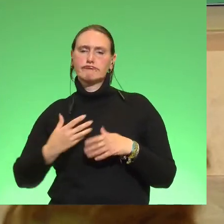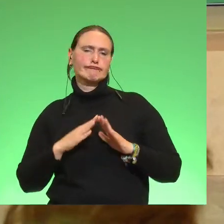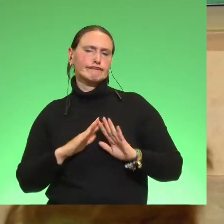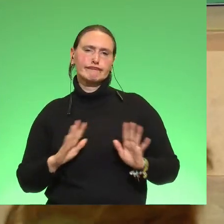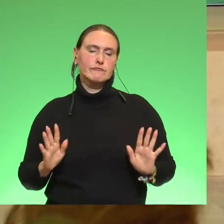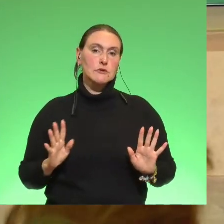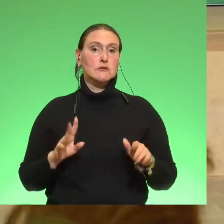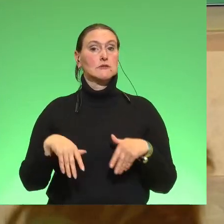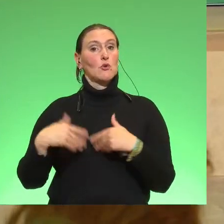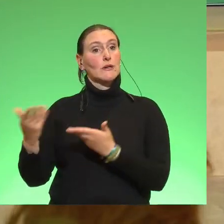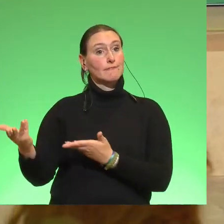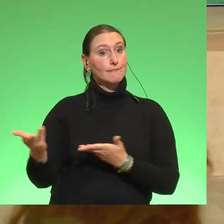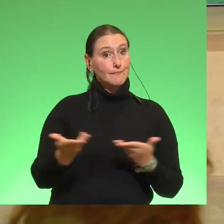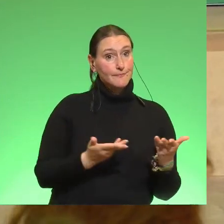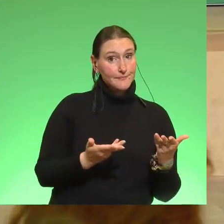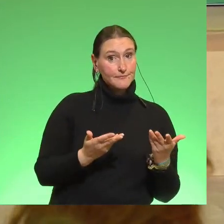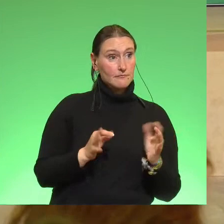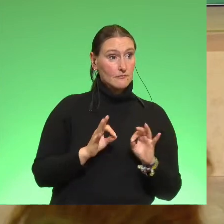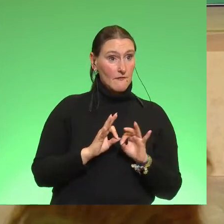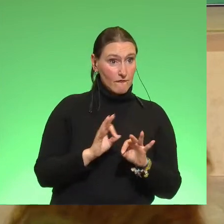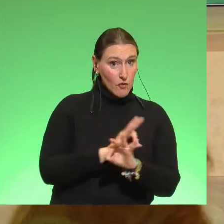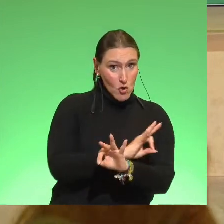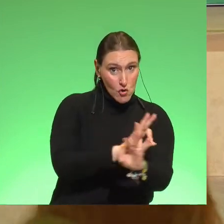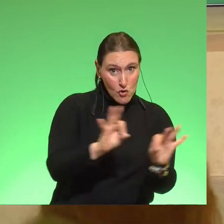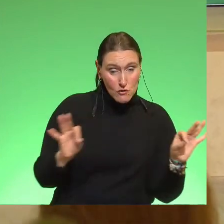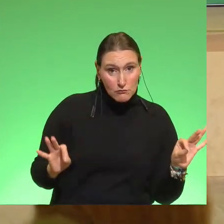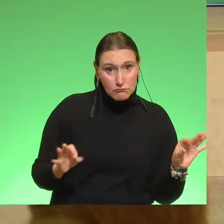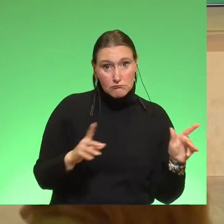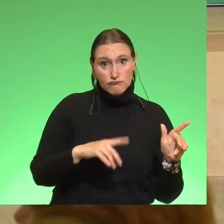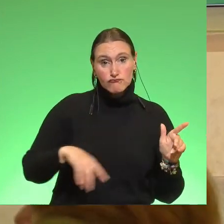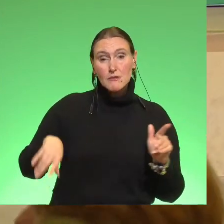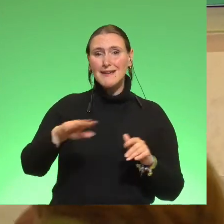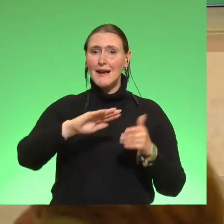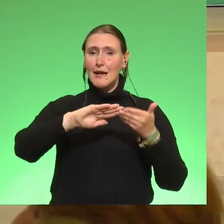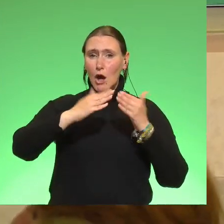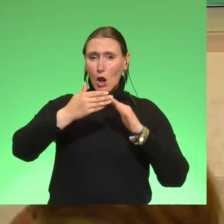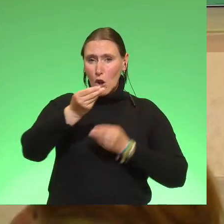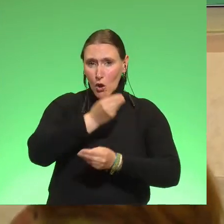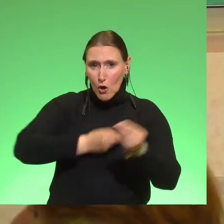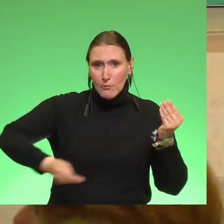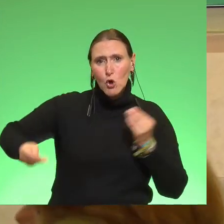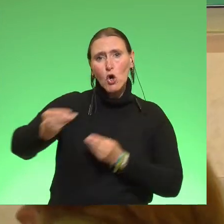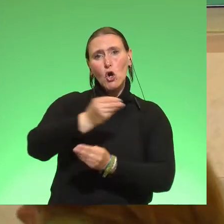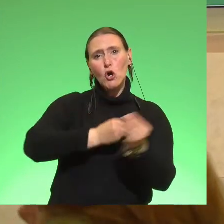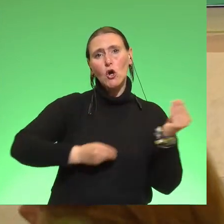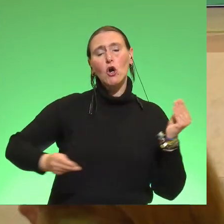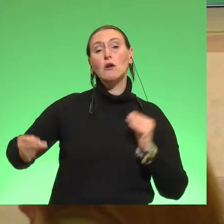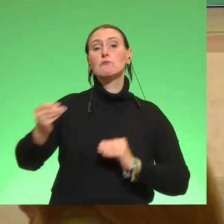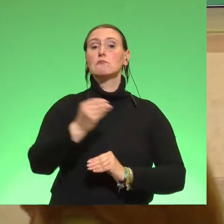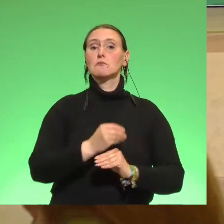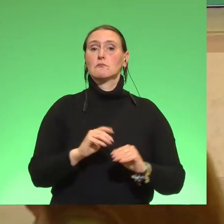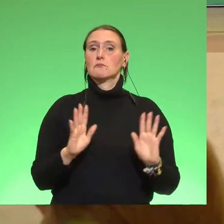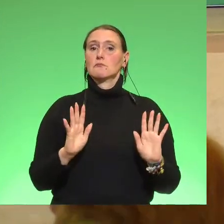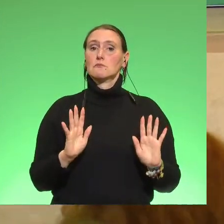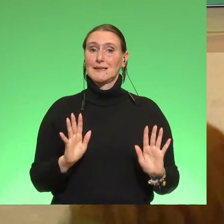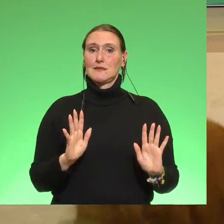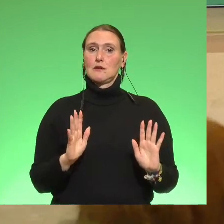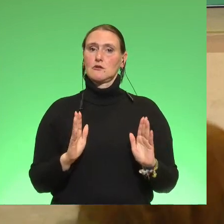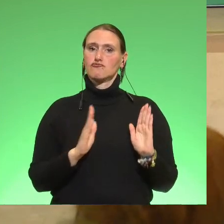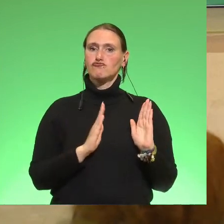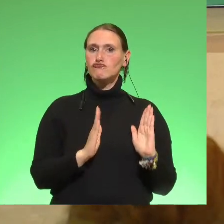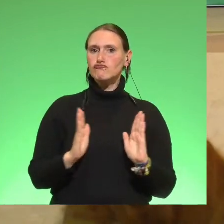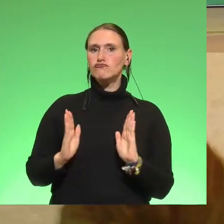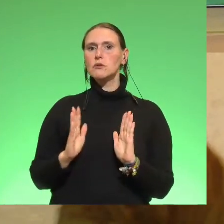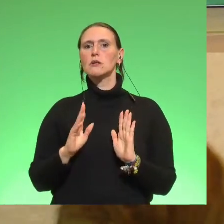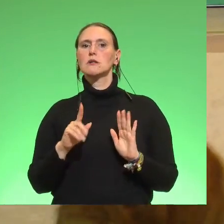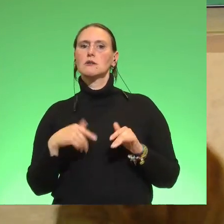invitation for all of you all that this Let There Be Lumbung talk series will be organized up